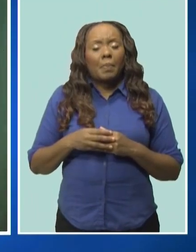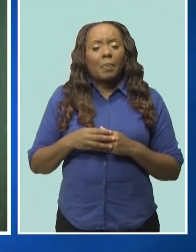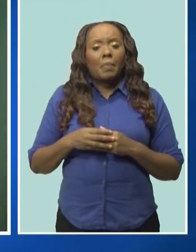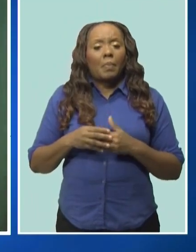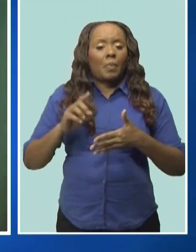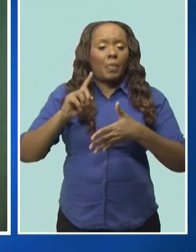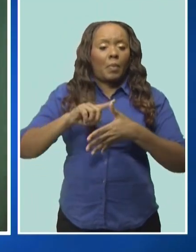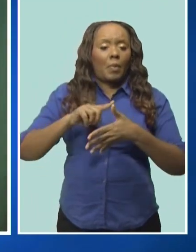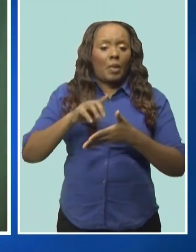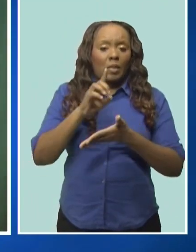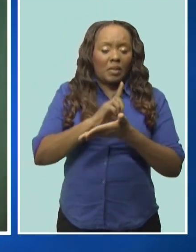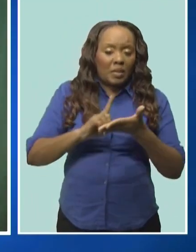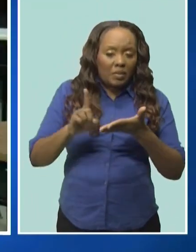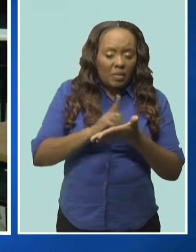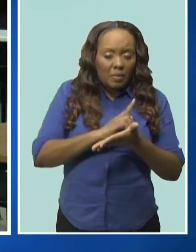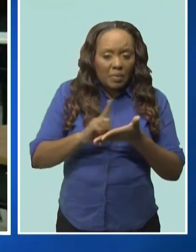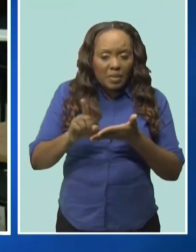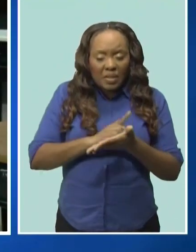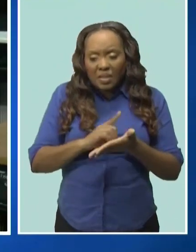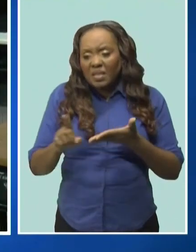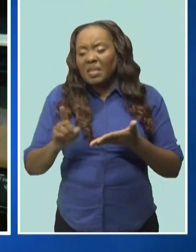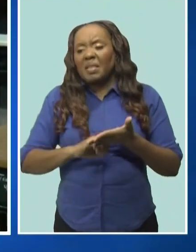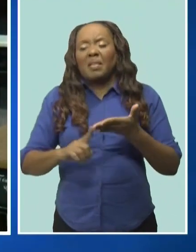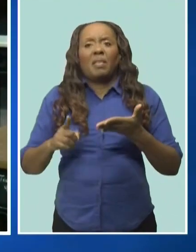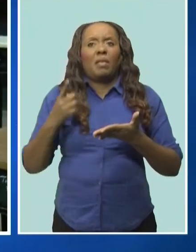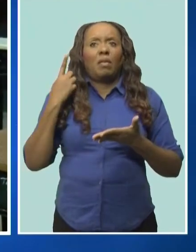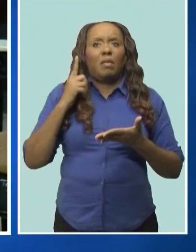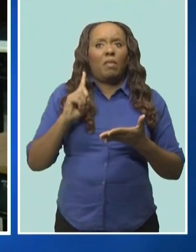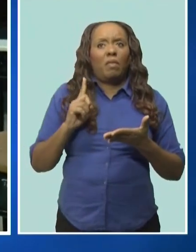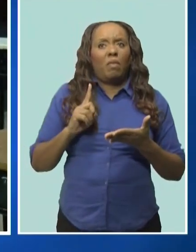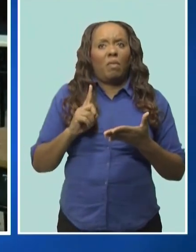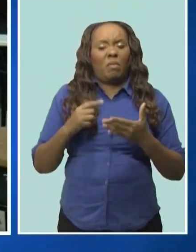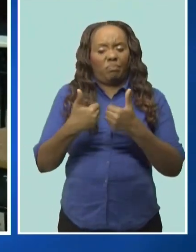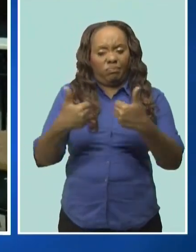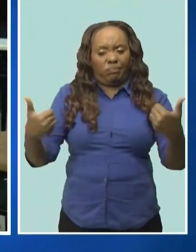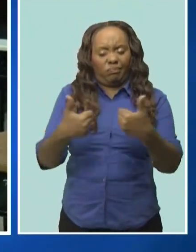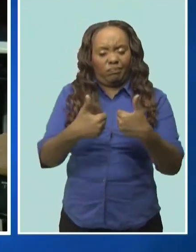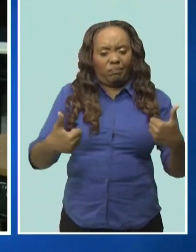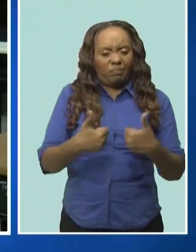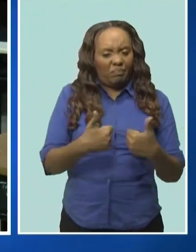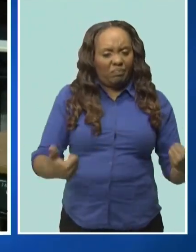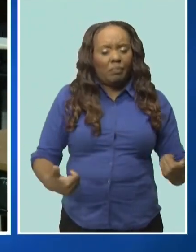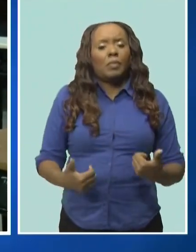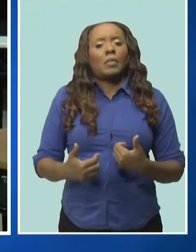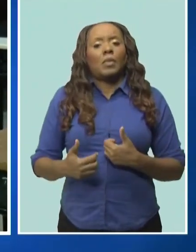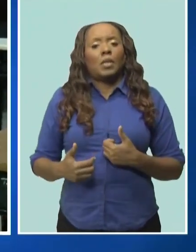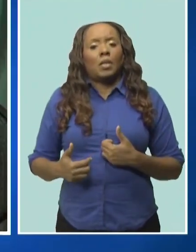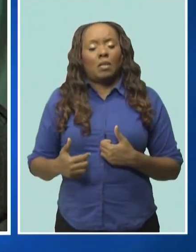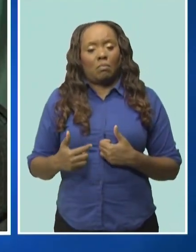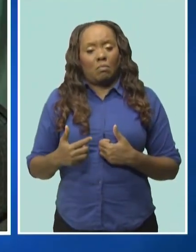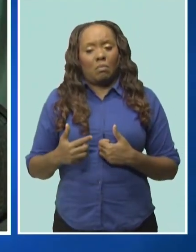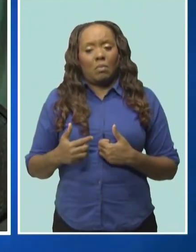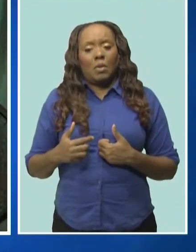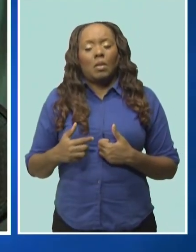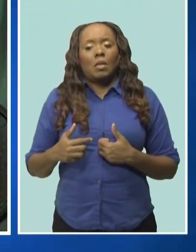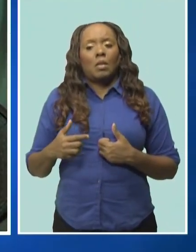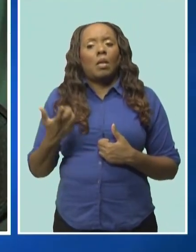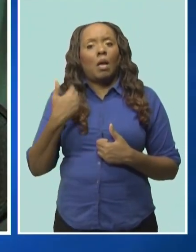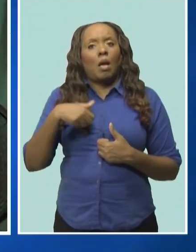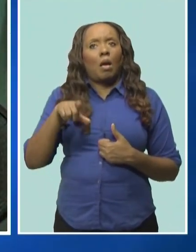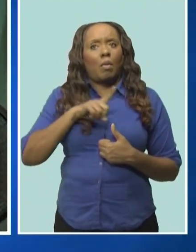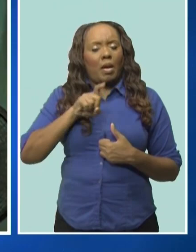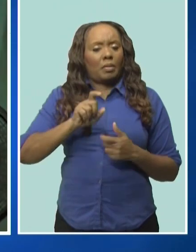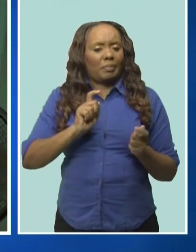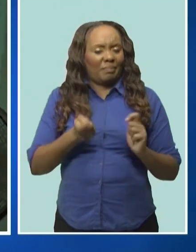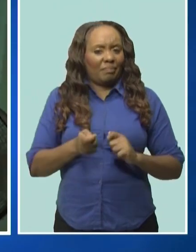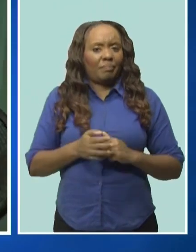discrimination on the basis of social class, which is part of the Barbadian social fabric, is something that we recognize we had to change.